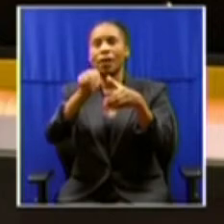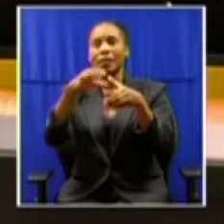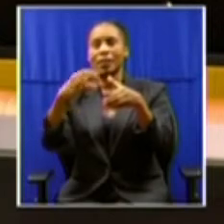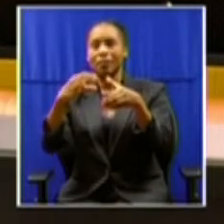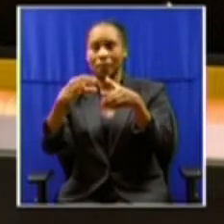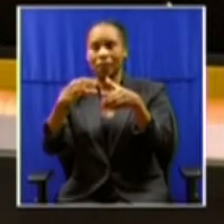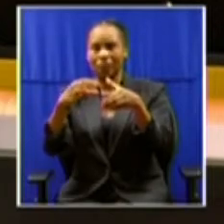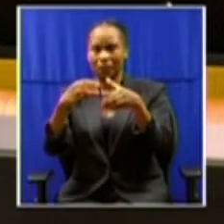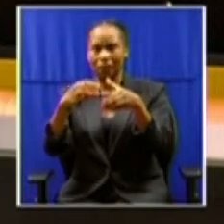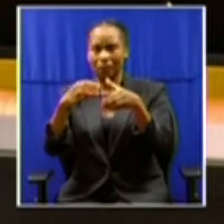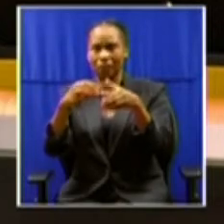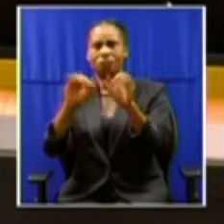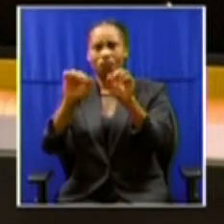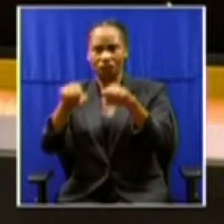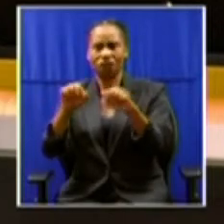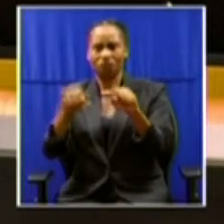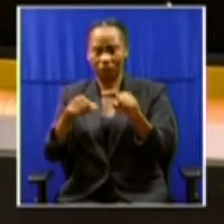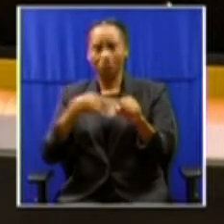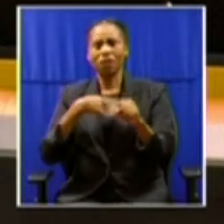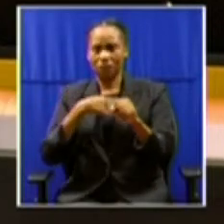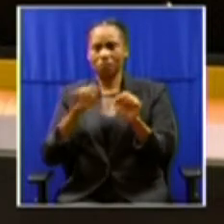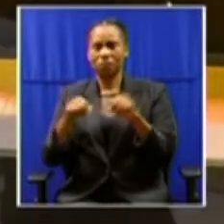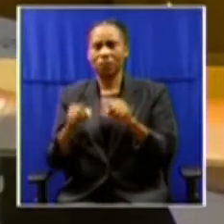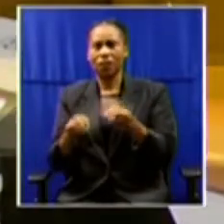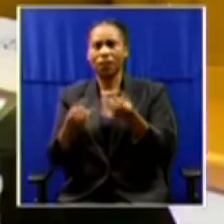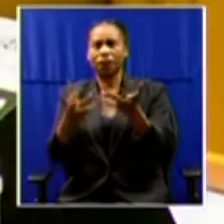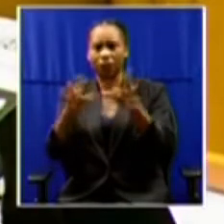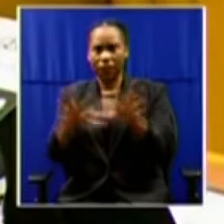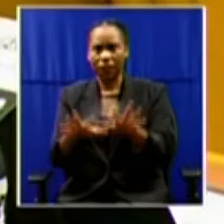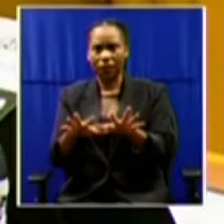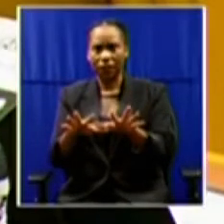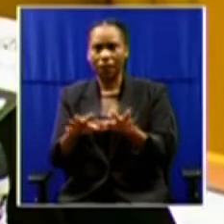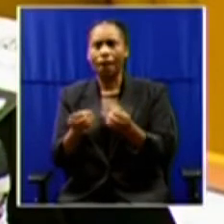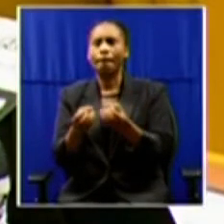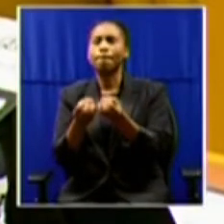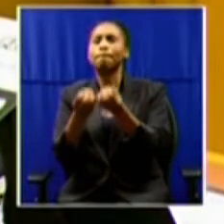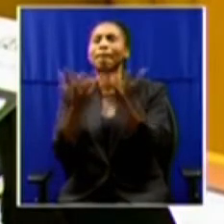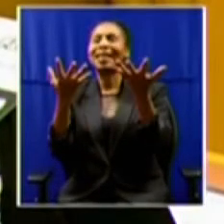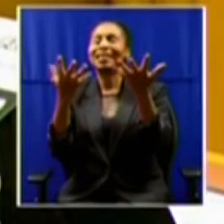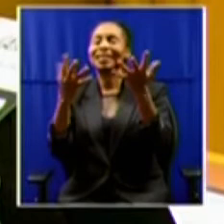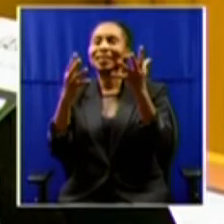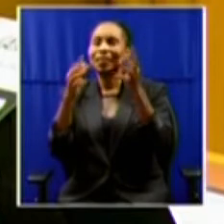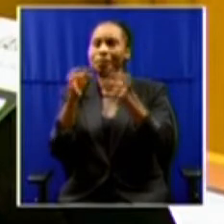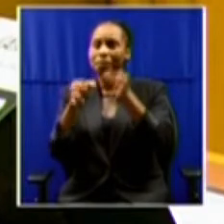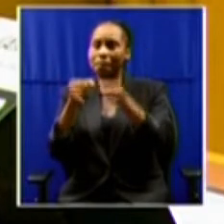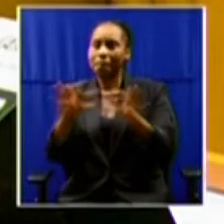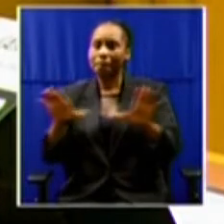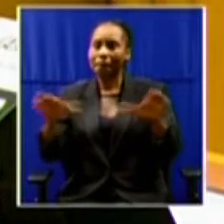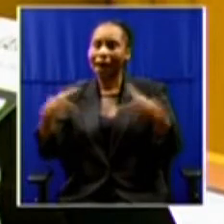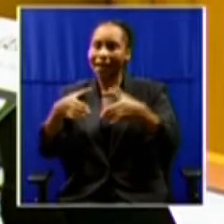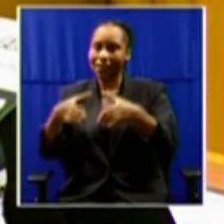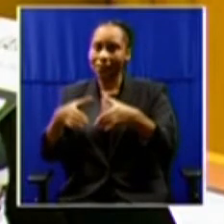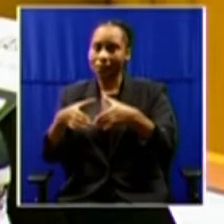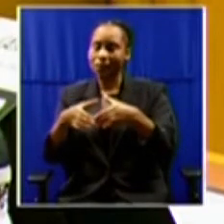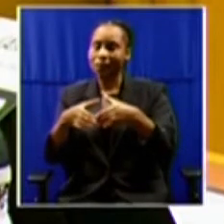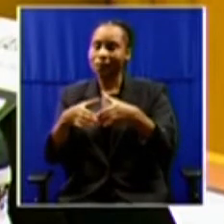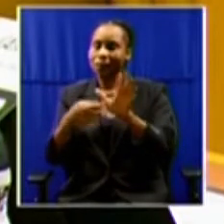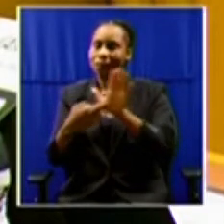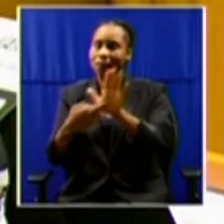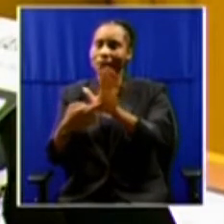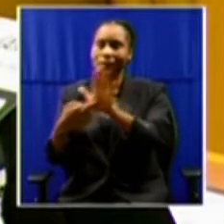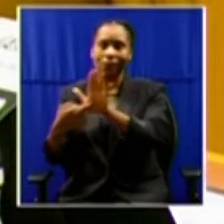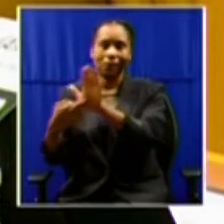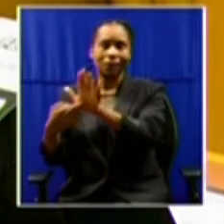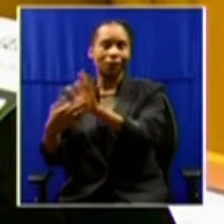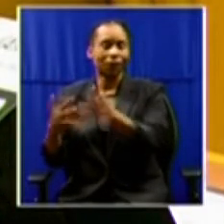I have given lifts to multi-party delegations, by the way. And I am